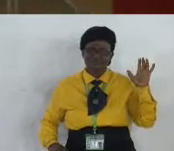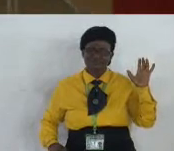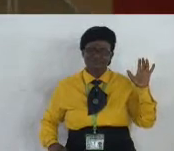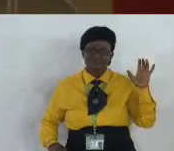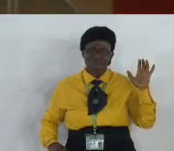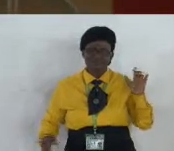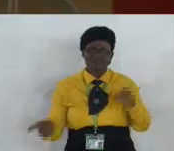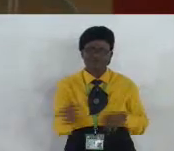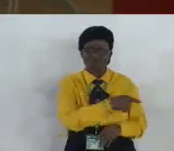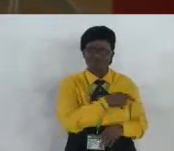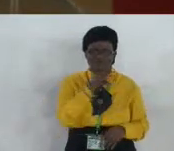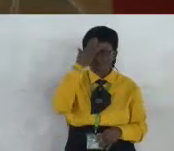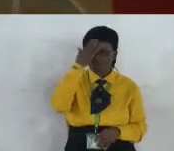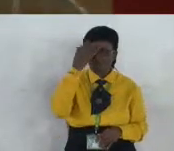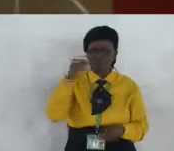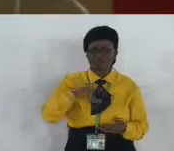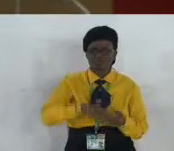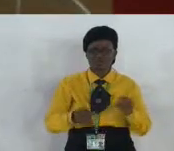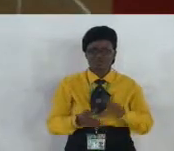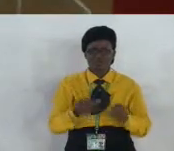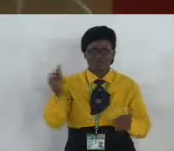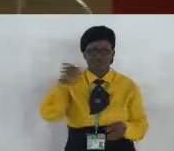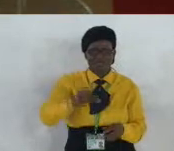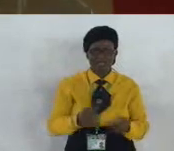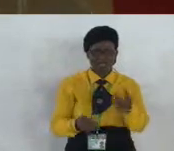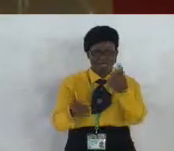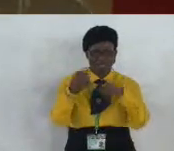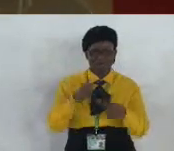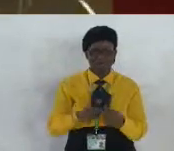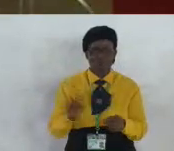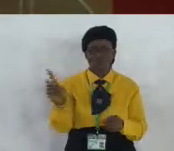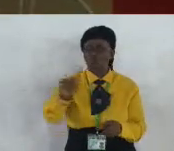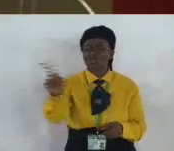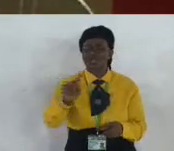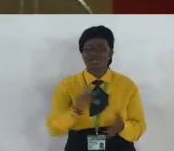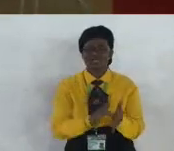You know the story. They came to where Jesus was.